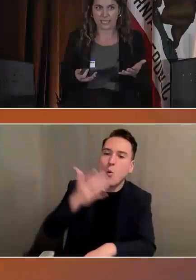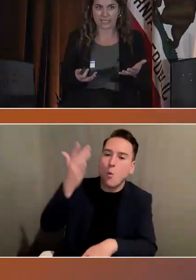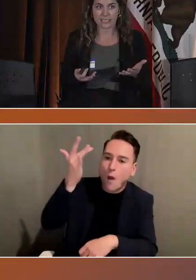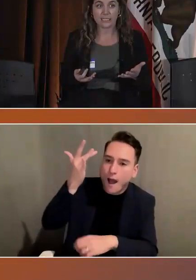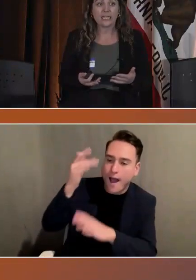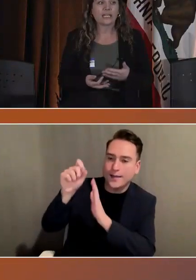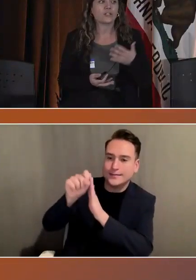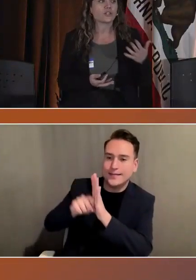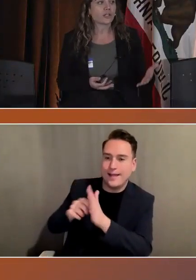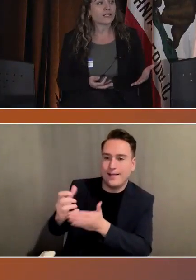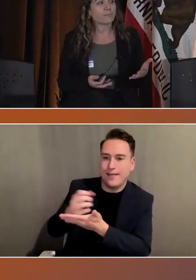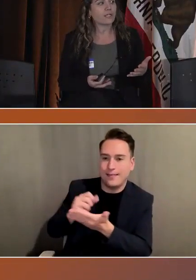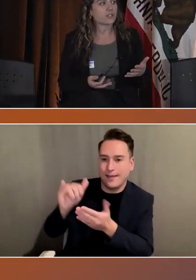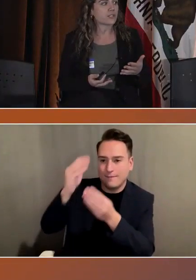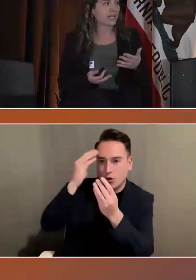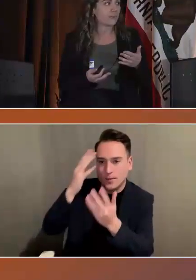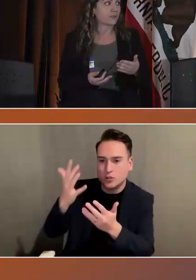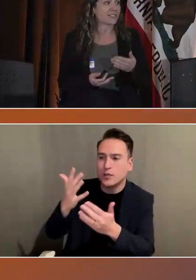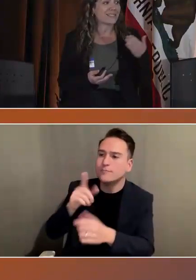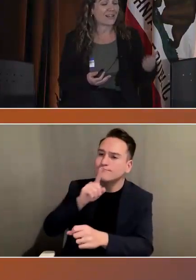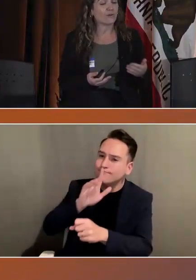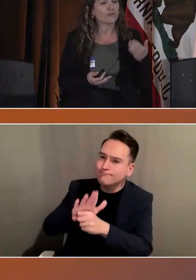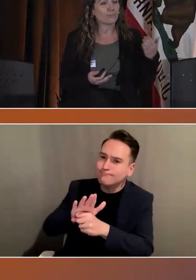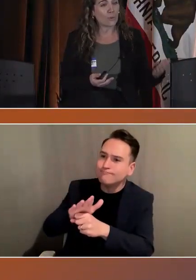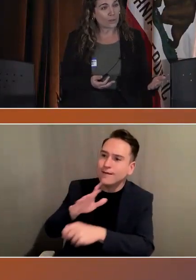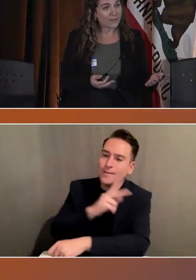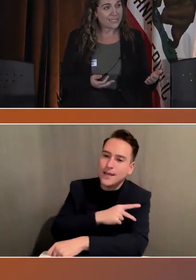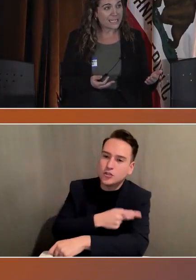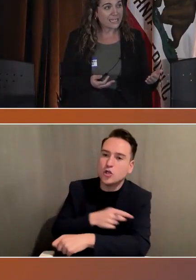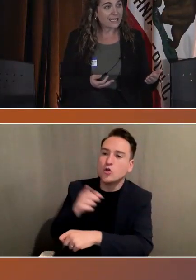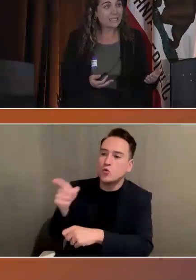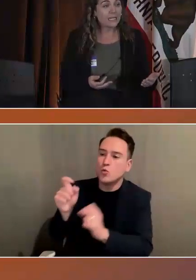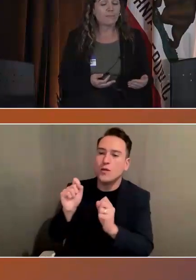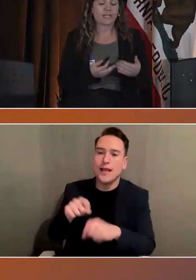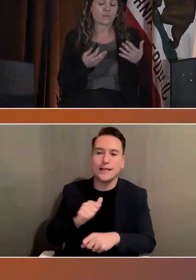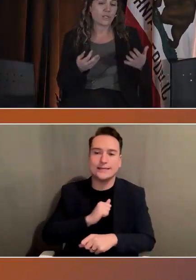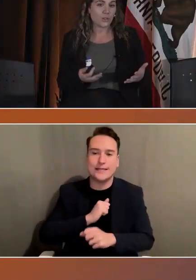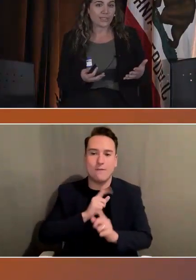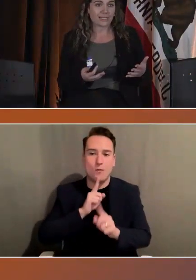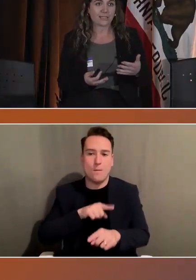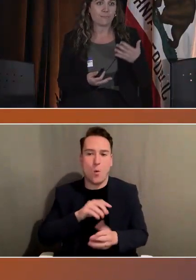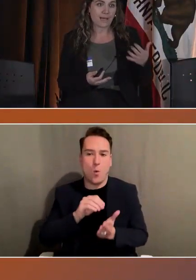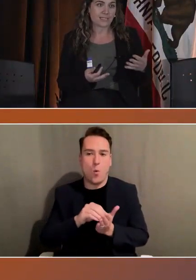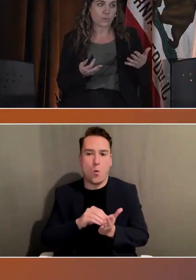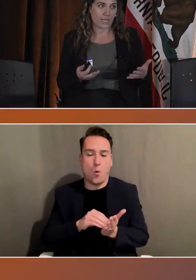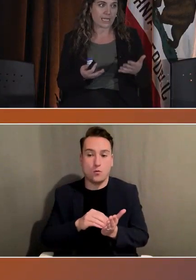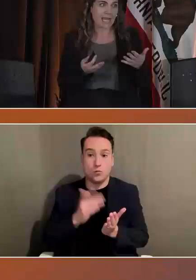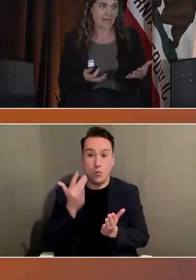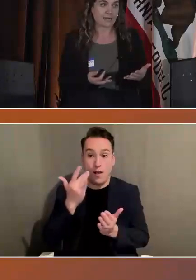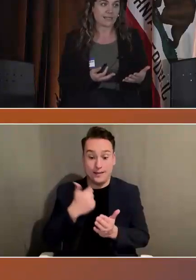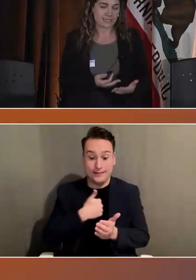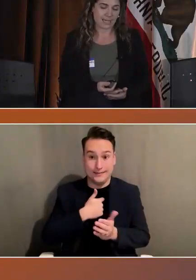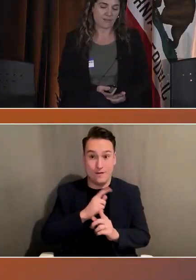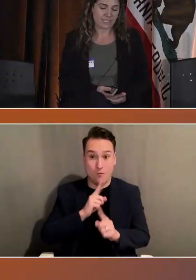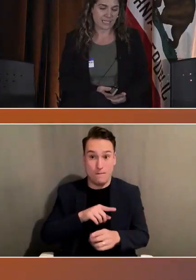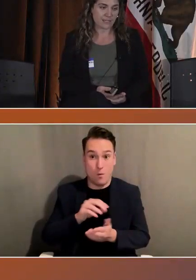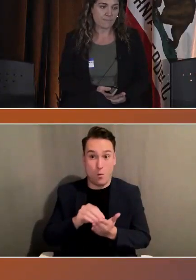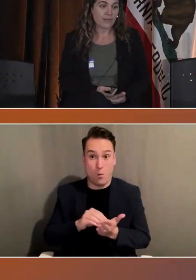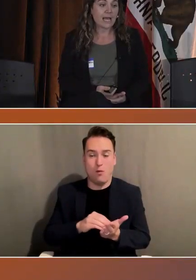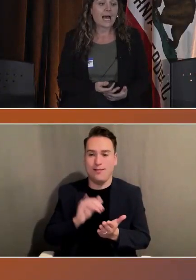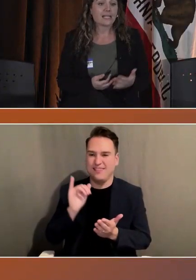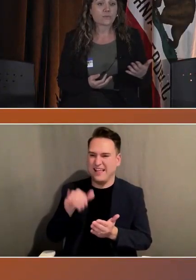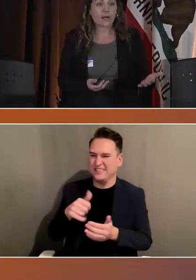being collected, ensuring the patients are able to self-report the data, because we know that that's the best way to get this kind of